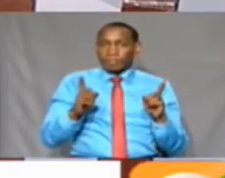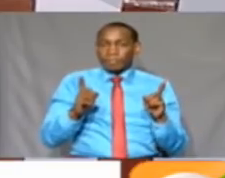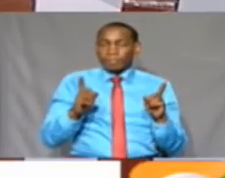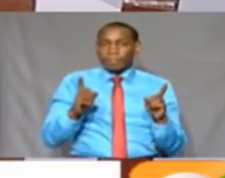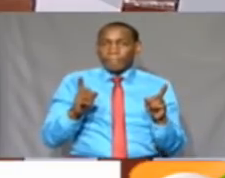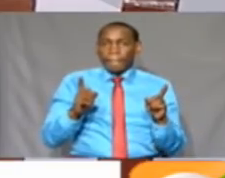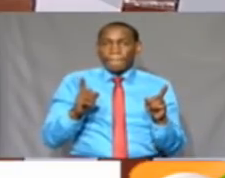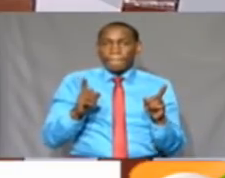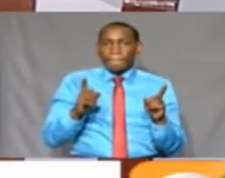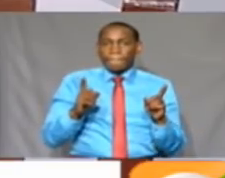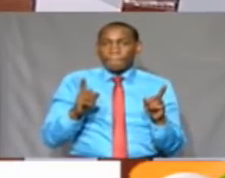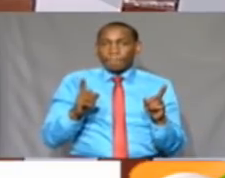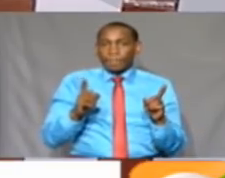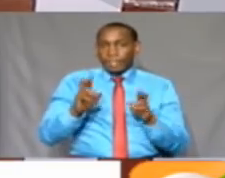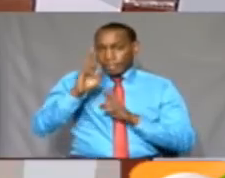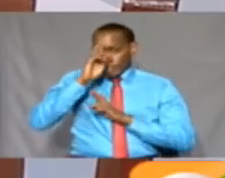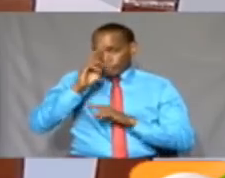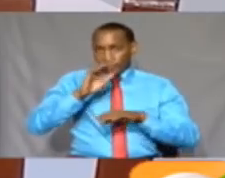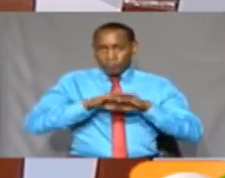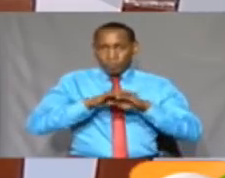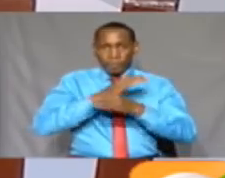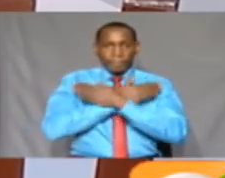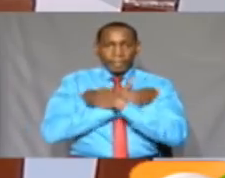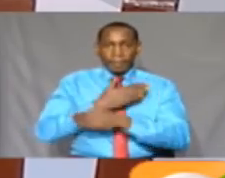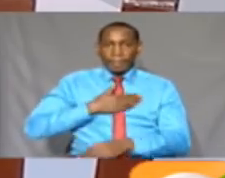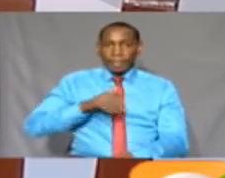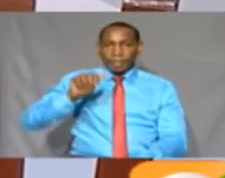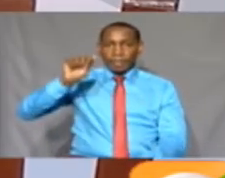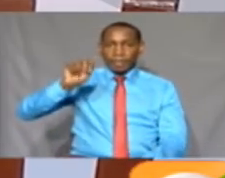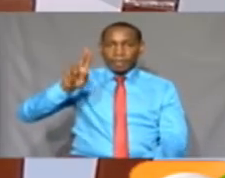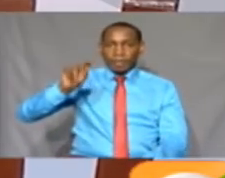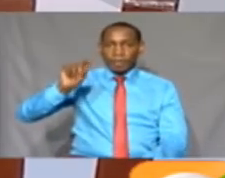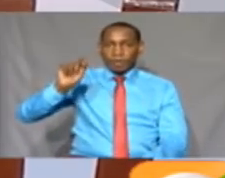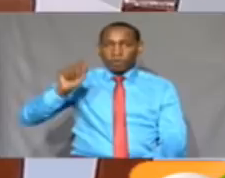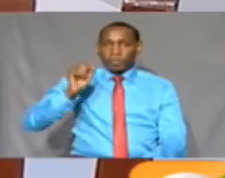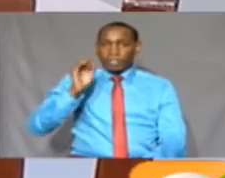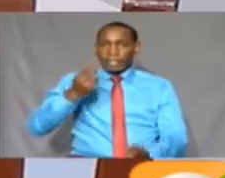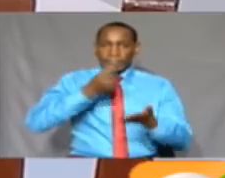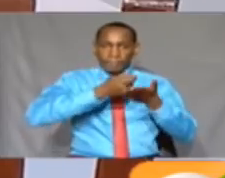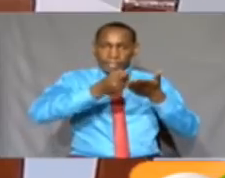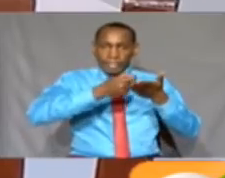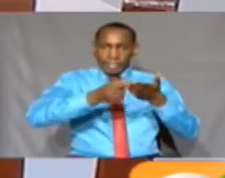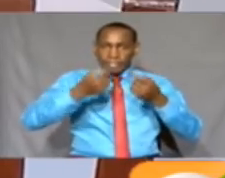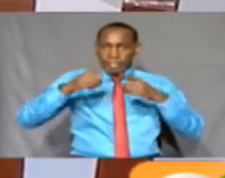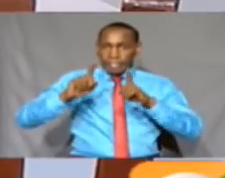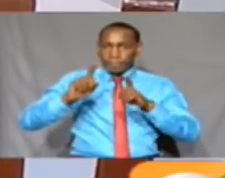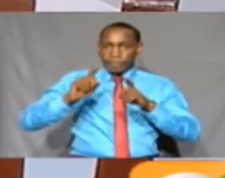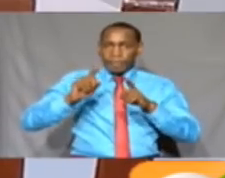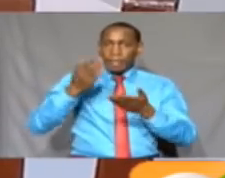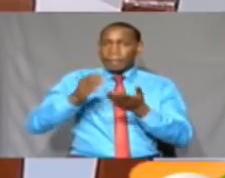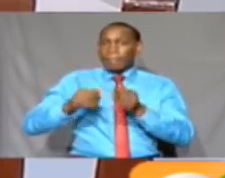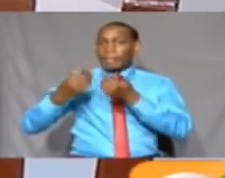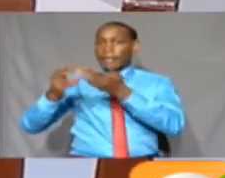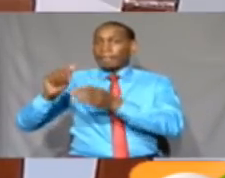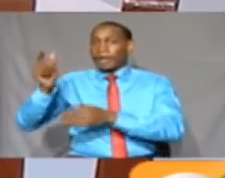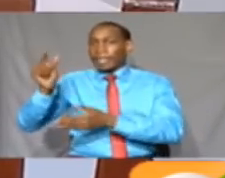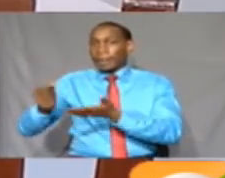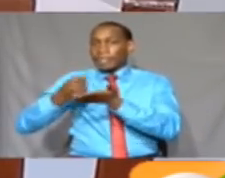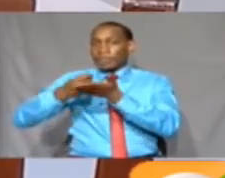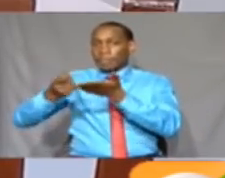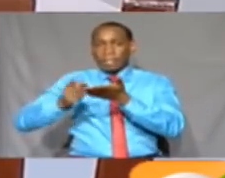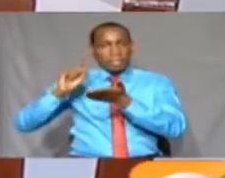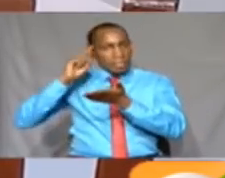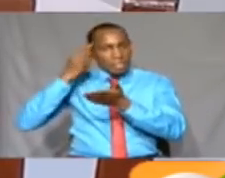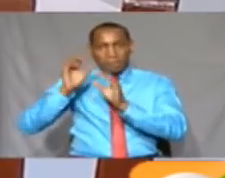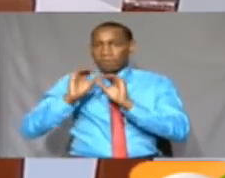my good friend, Dr. Kuru Aukot, if he drafted it himself or he gave it to somebody else to draft it, he did not